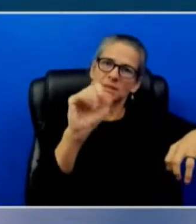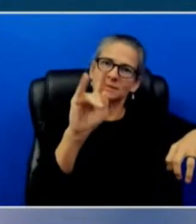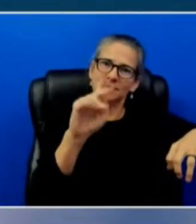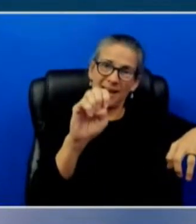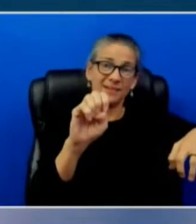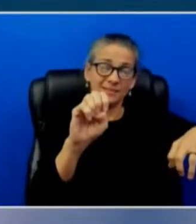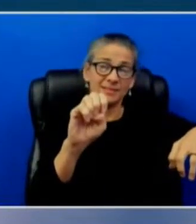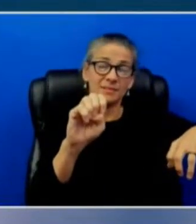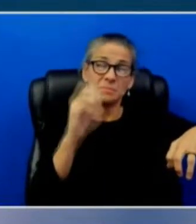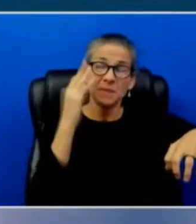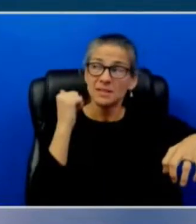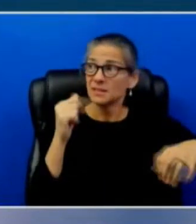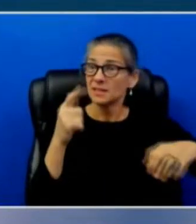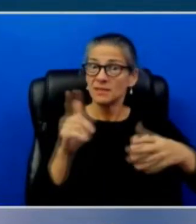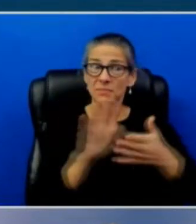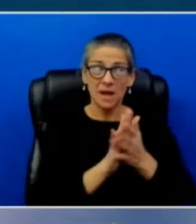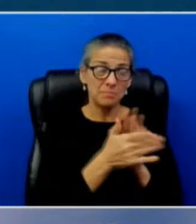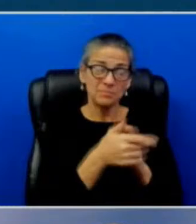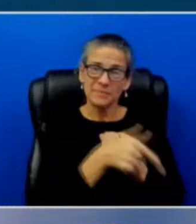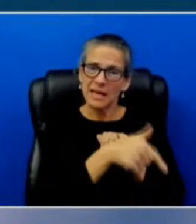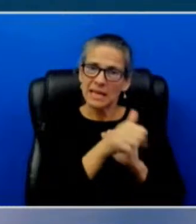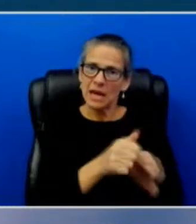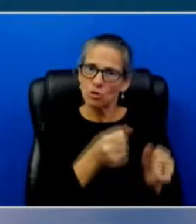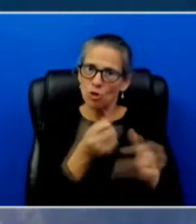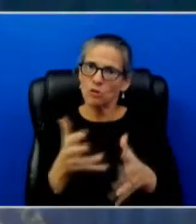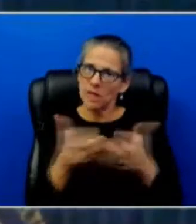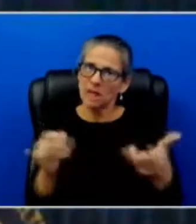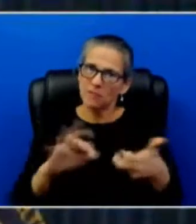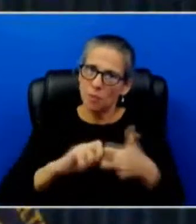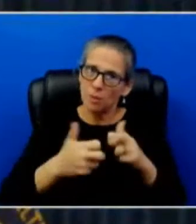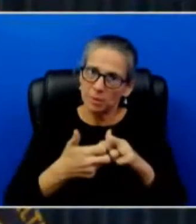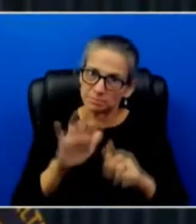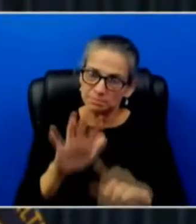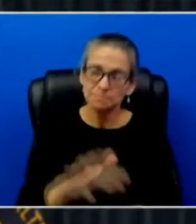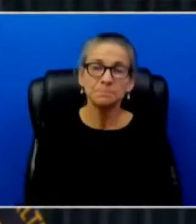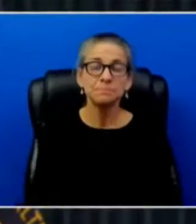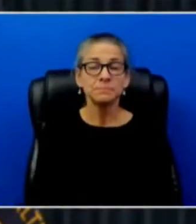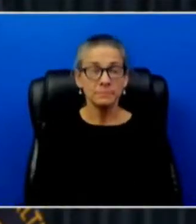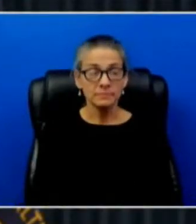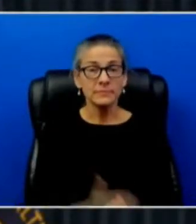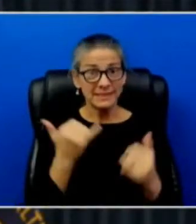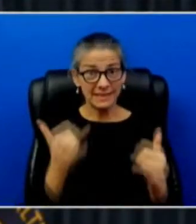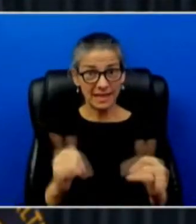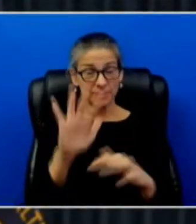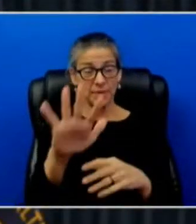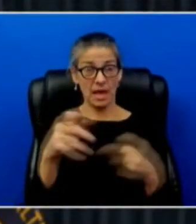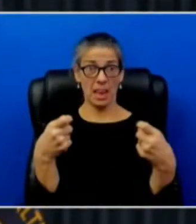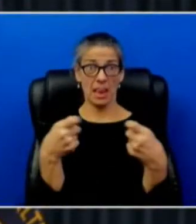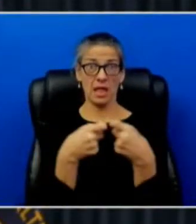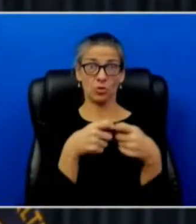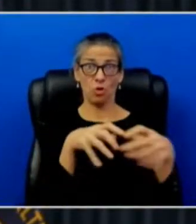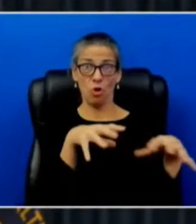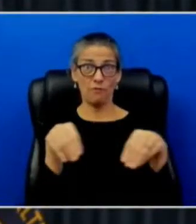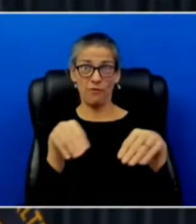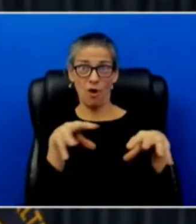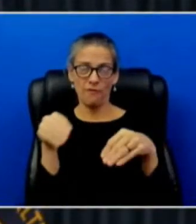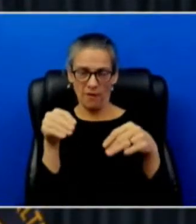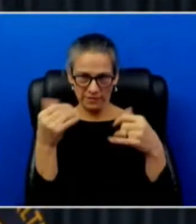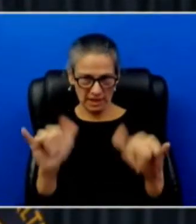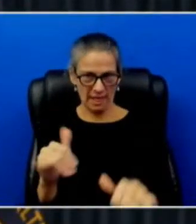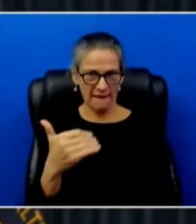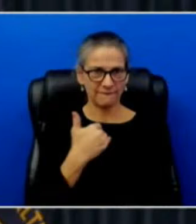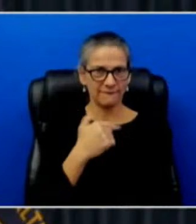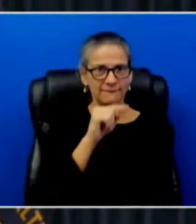significant problems. Okay, so power outages are still spread across the state, though some counties are hit harder